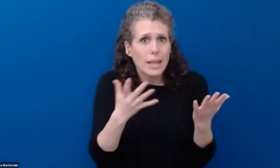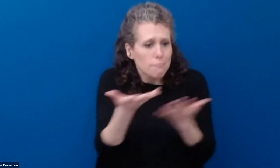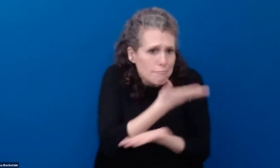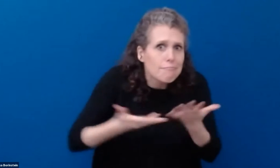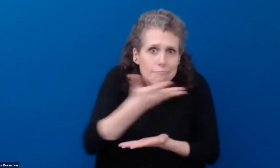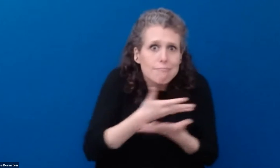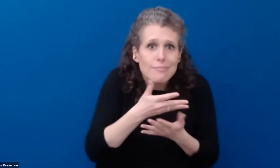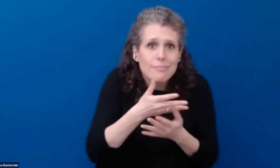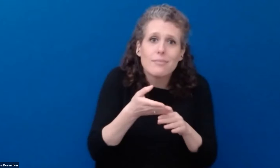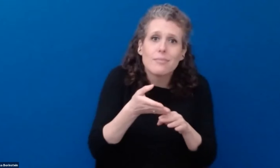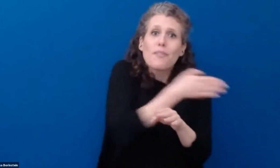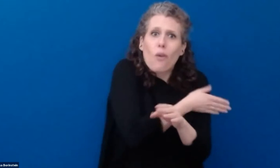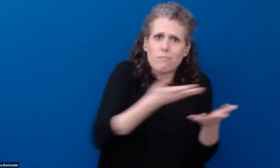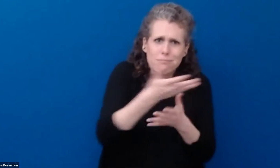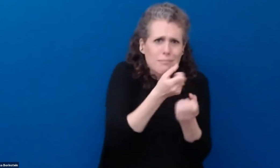we discussed before the break.